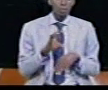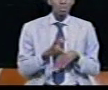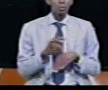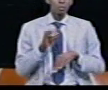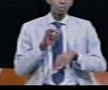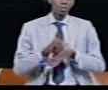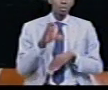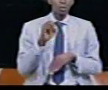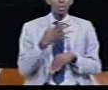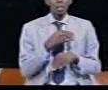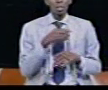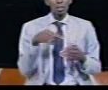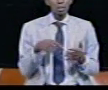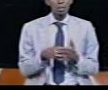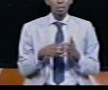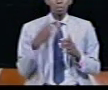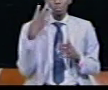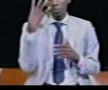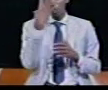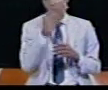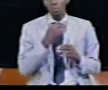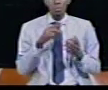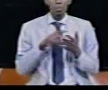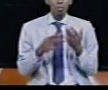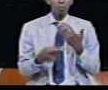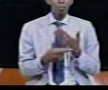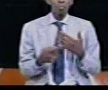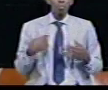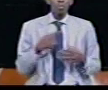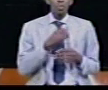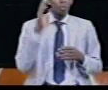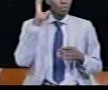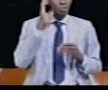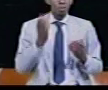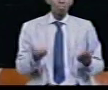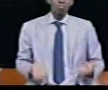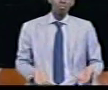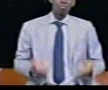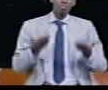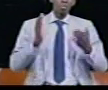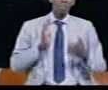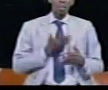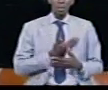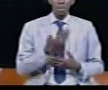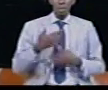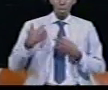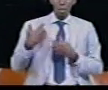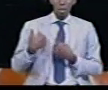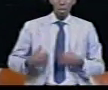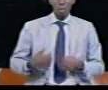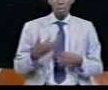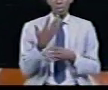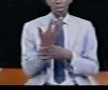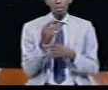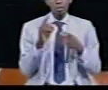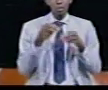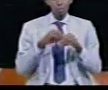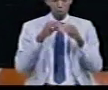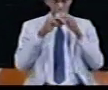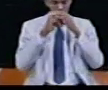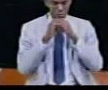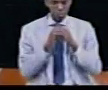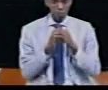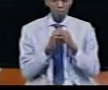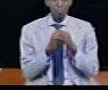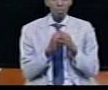beautiful crusade. We're going to lift our hands, lift our hearts in worship. We're going to lift